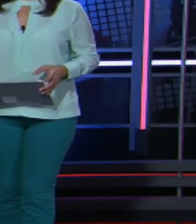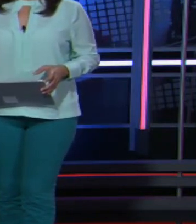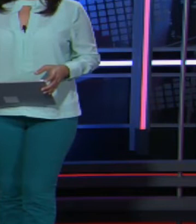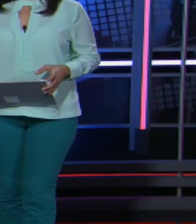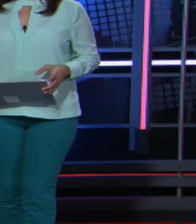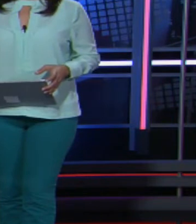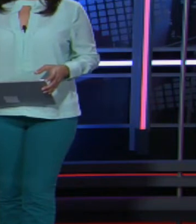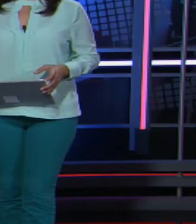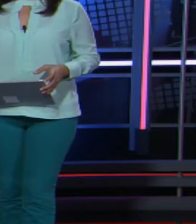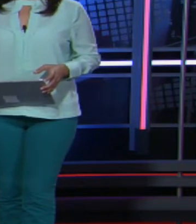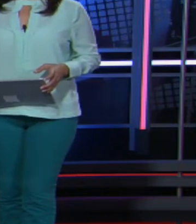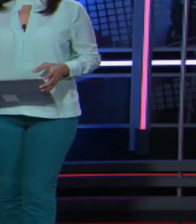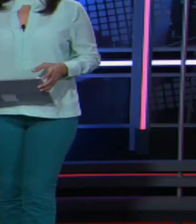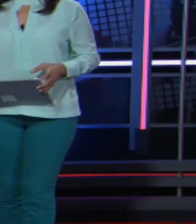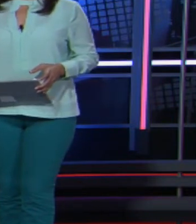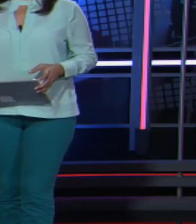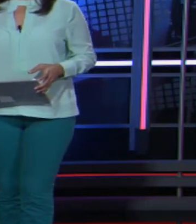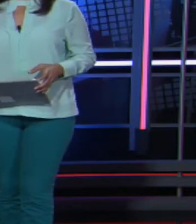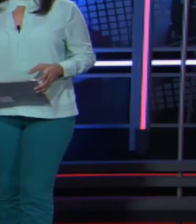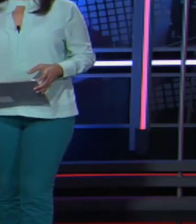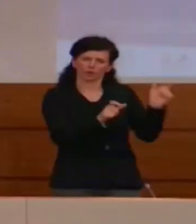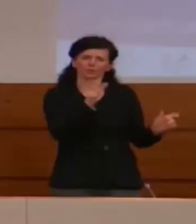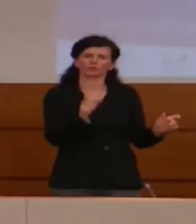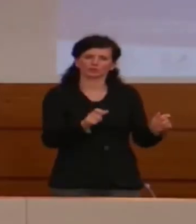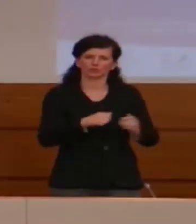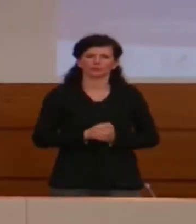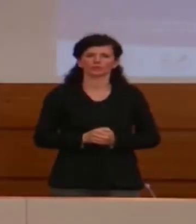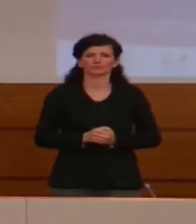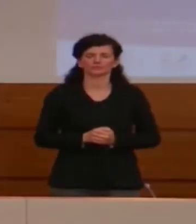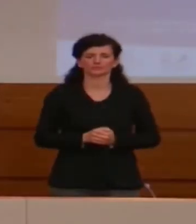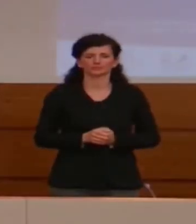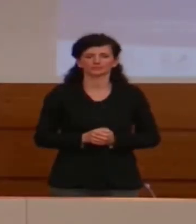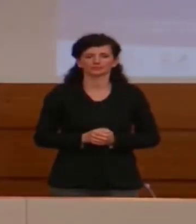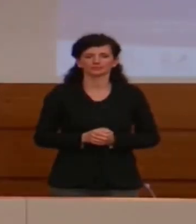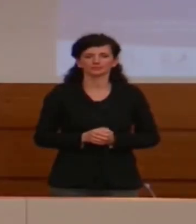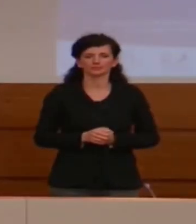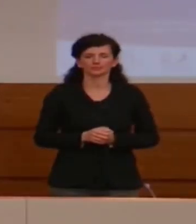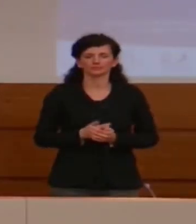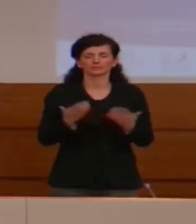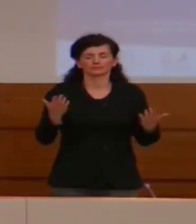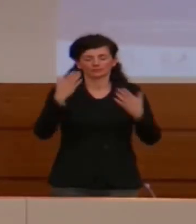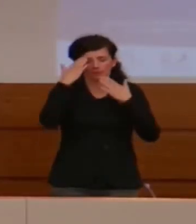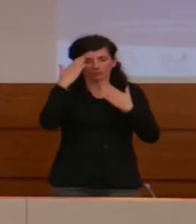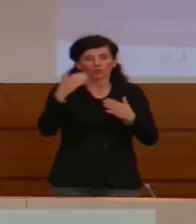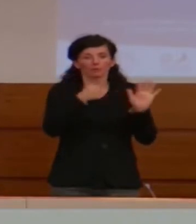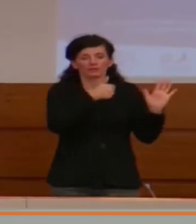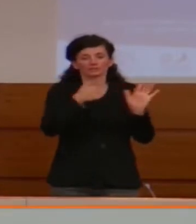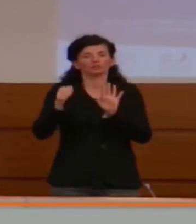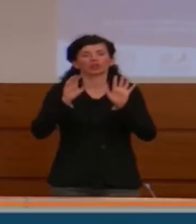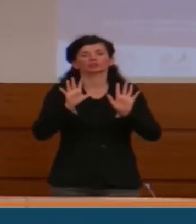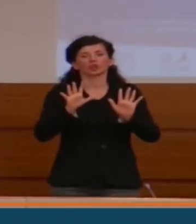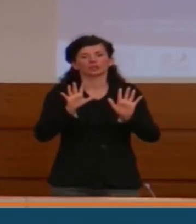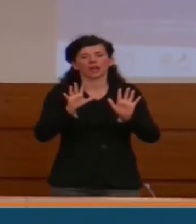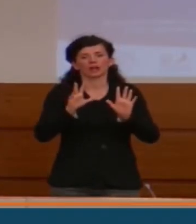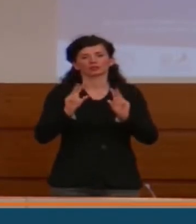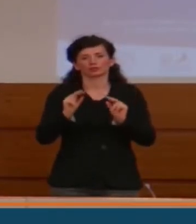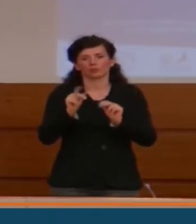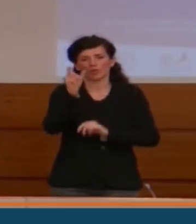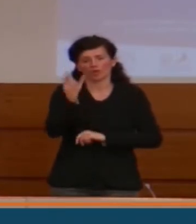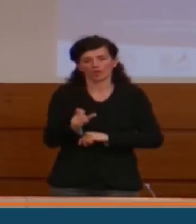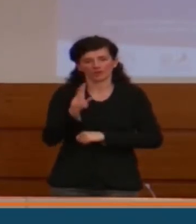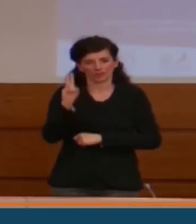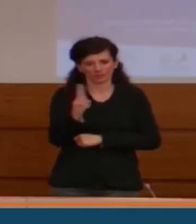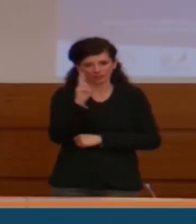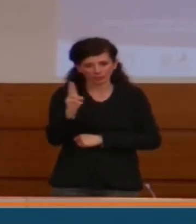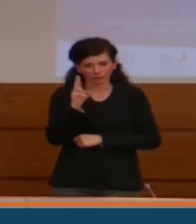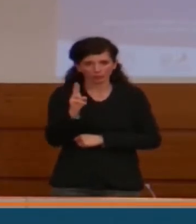have been recovered from the virus. Today, unfortunately, there are 600 new deaths, while the total